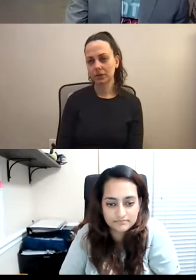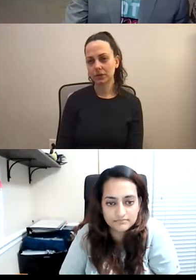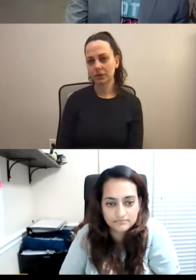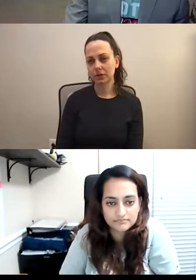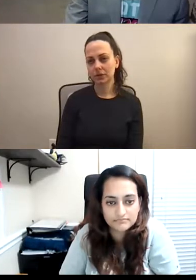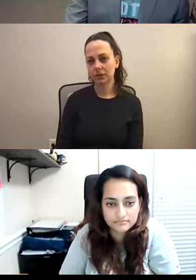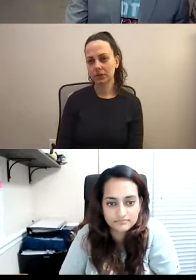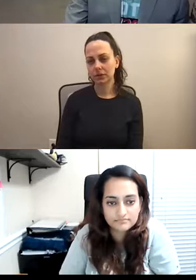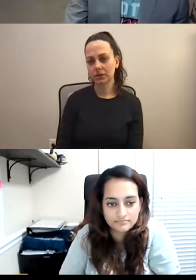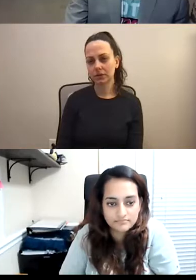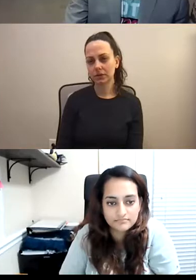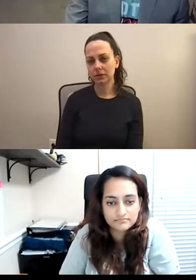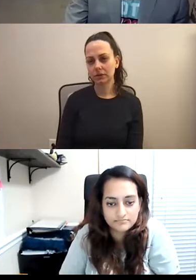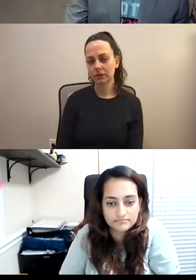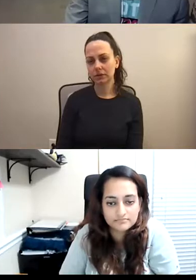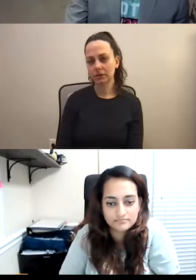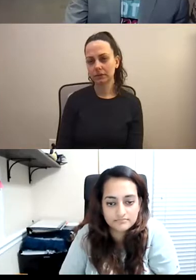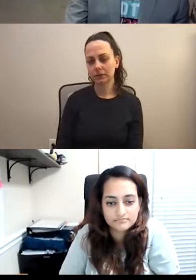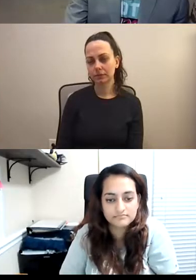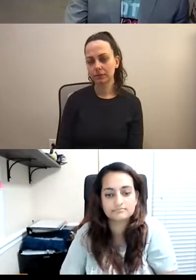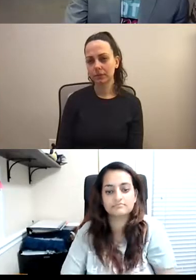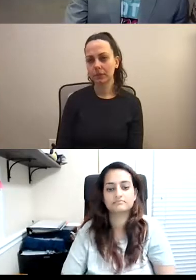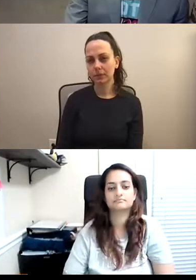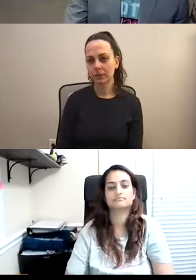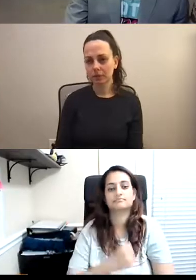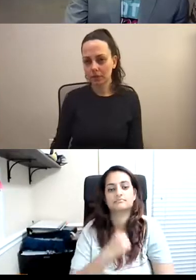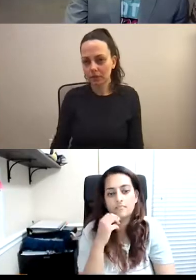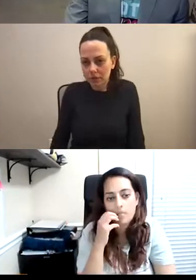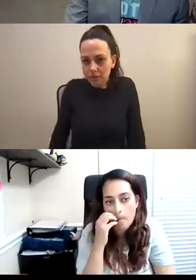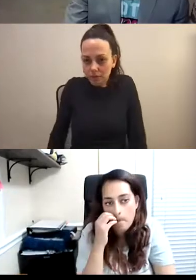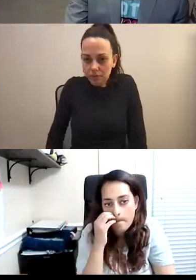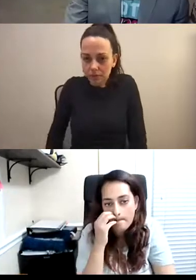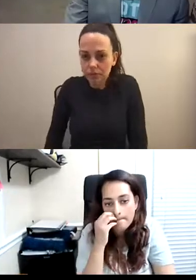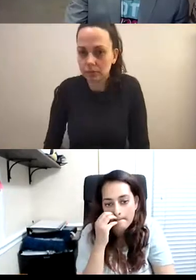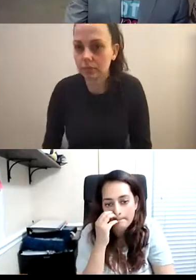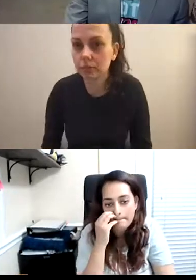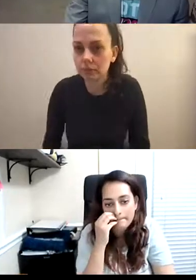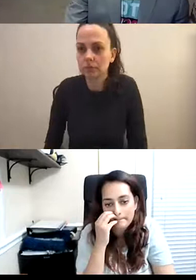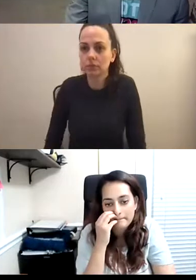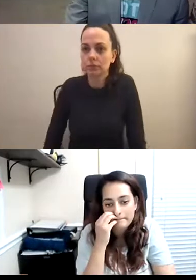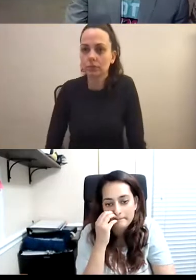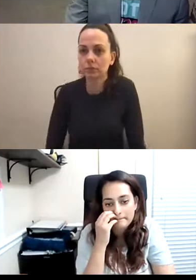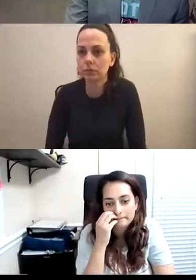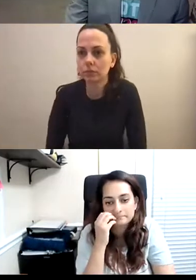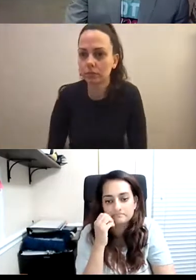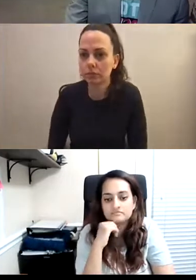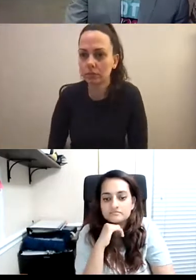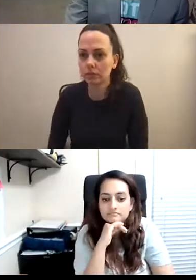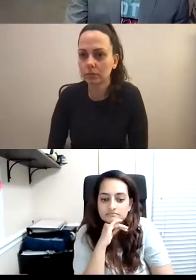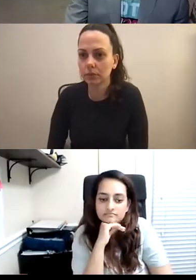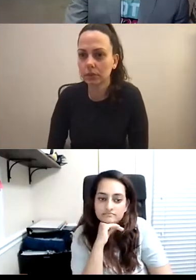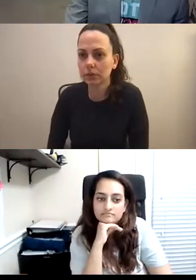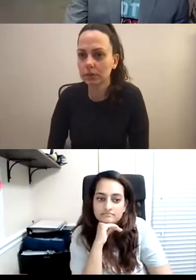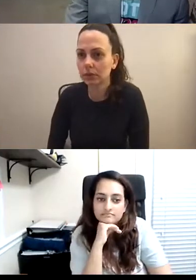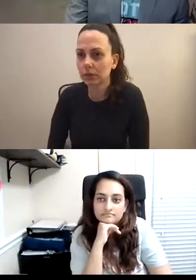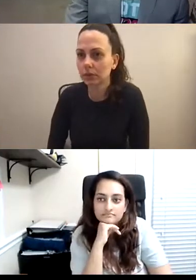out, the longest relationship I have with someone sexually is my sex worker, and we